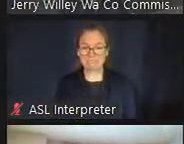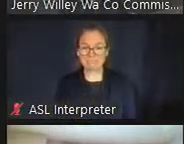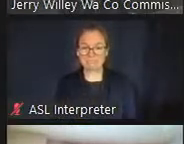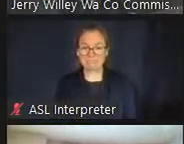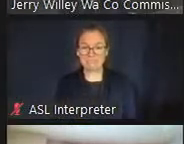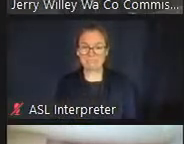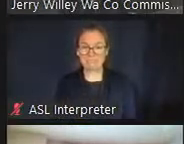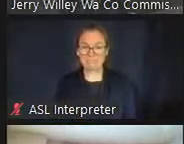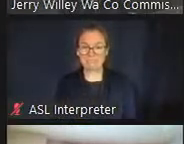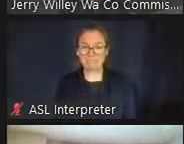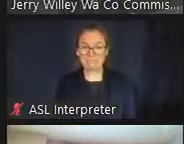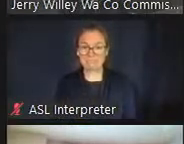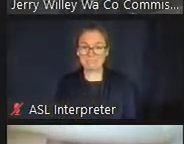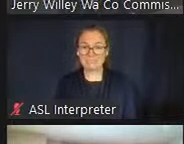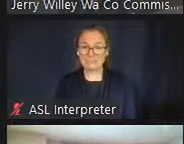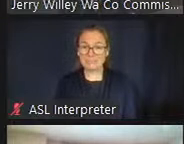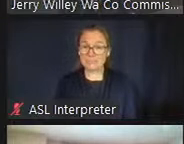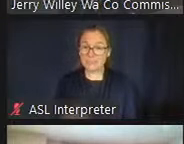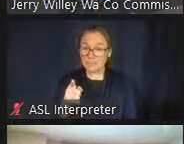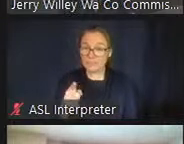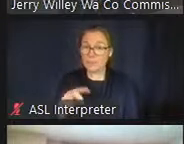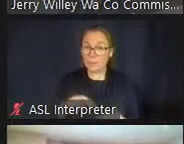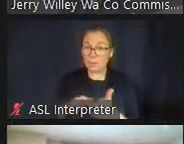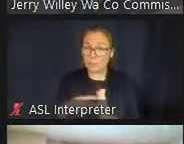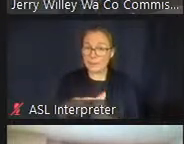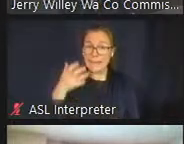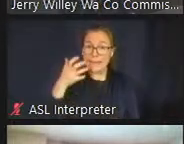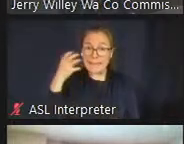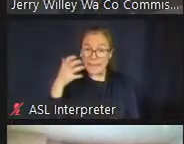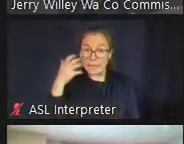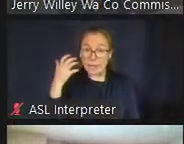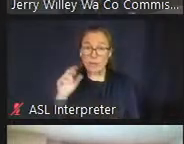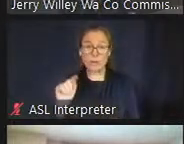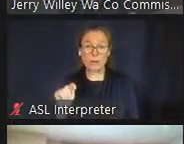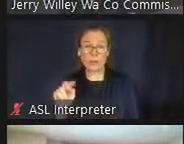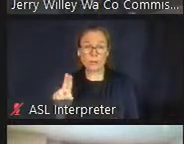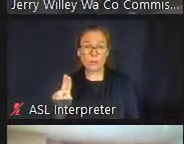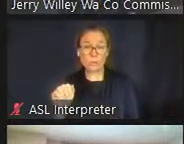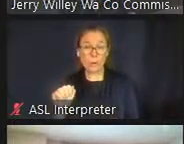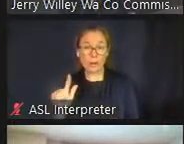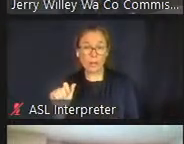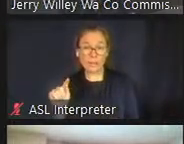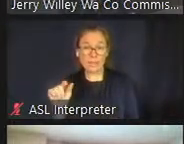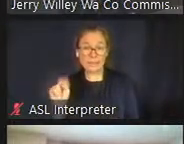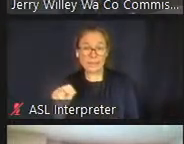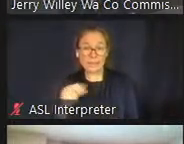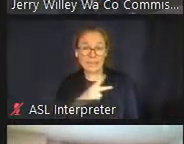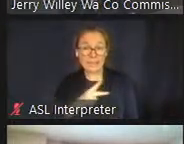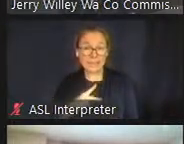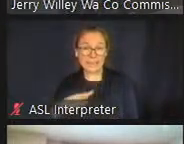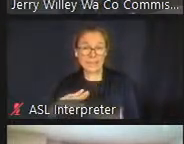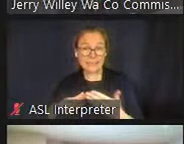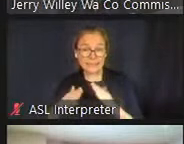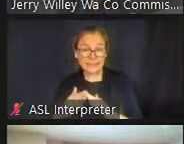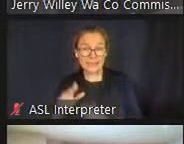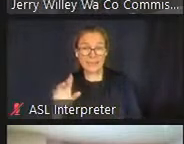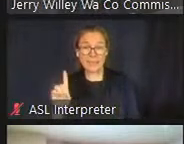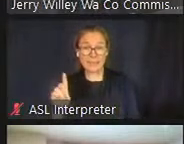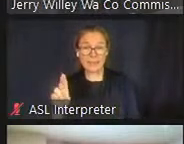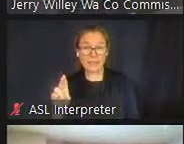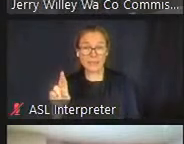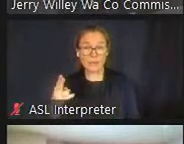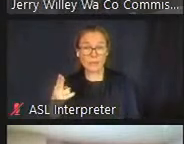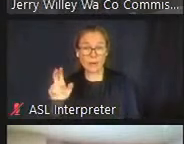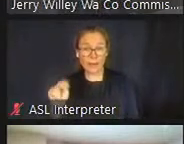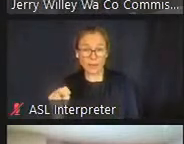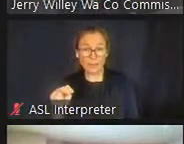So Sure. the cities of Tigard, Tualatin, King City, Durham, and Sherwood are all in your district, District